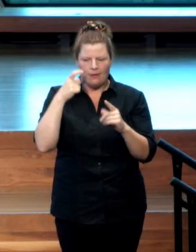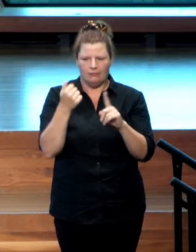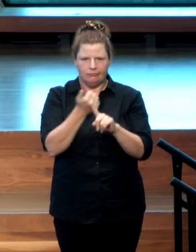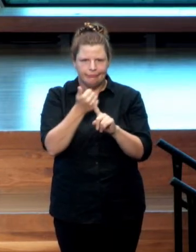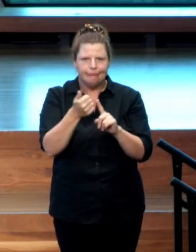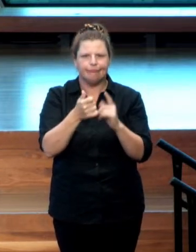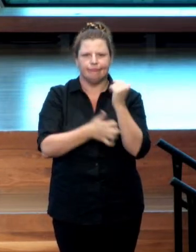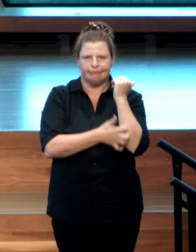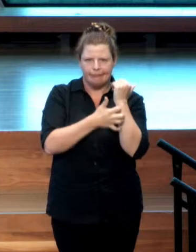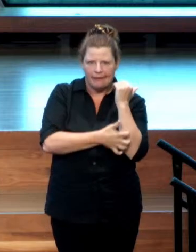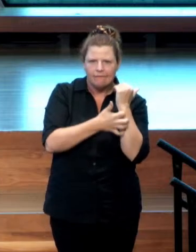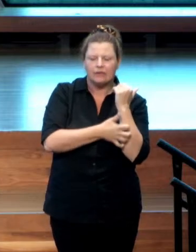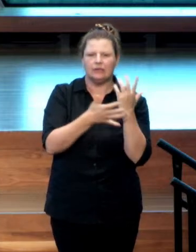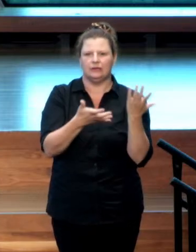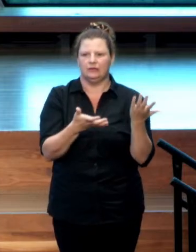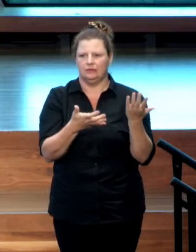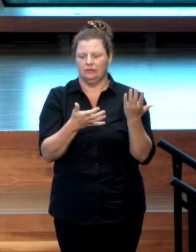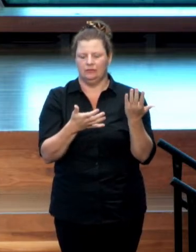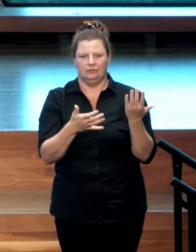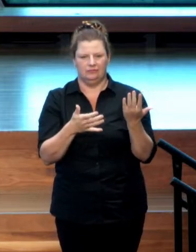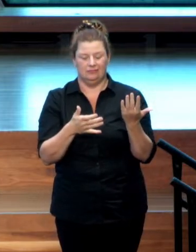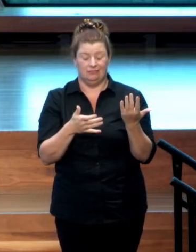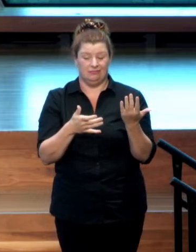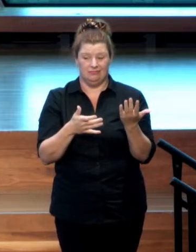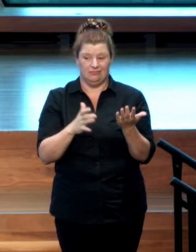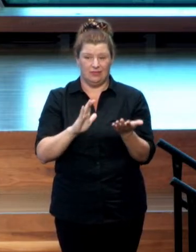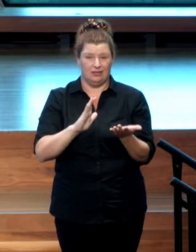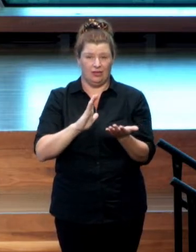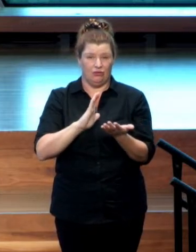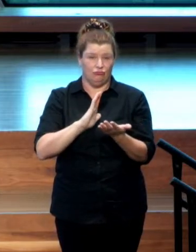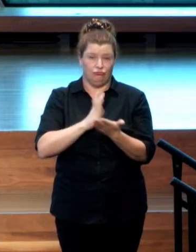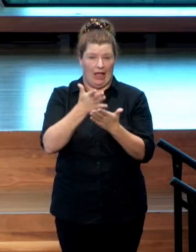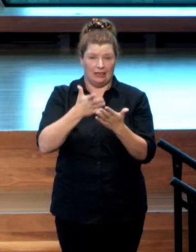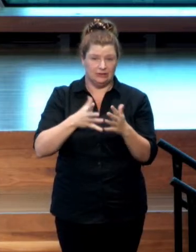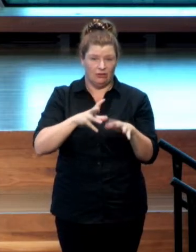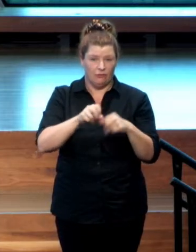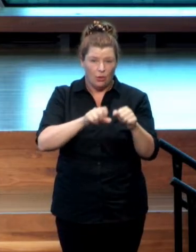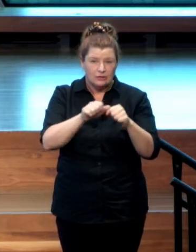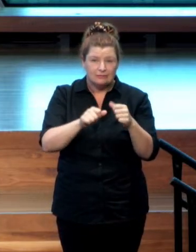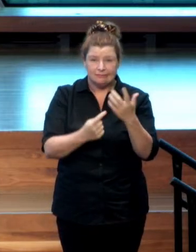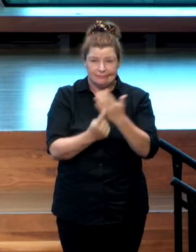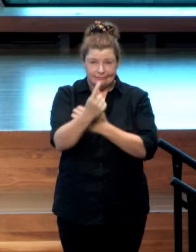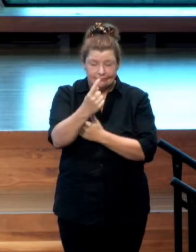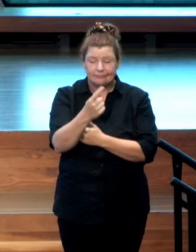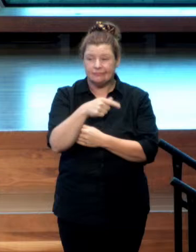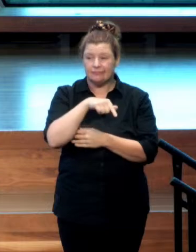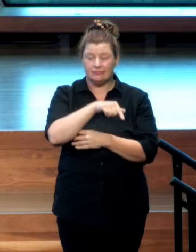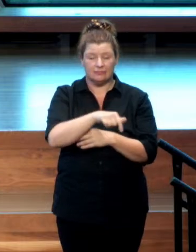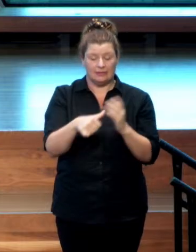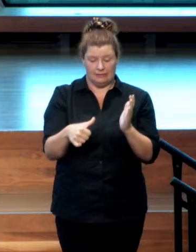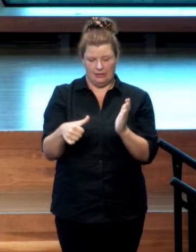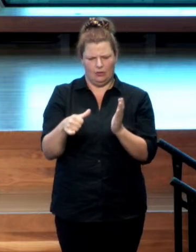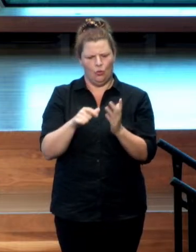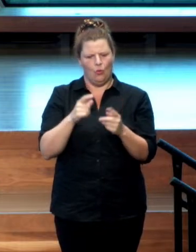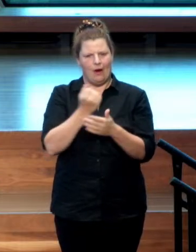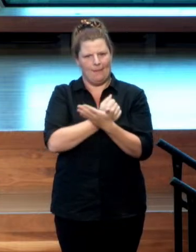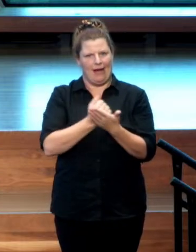migration, poverty, the ongoing reality of settler colonialism, first and foremost as material